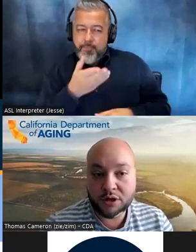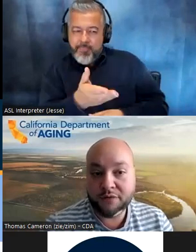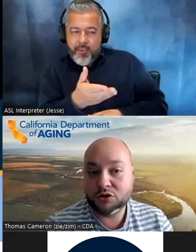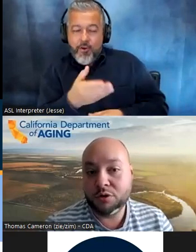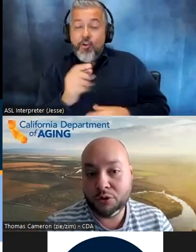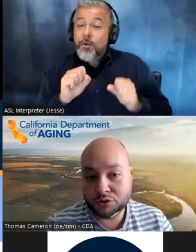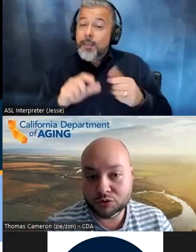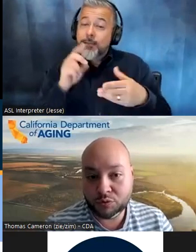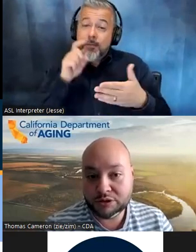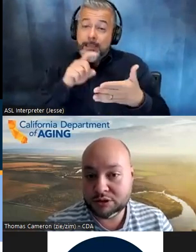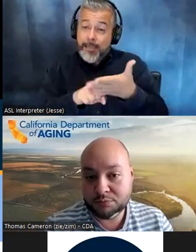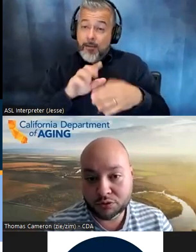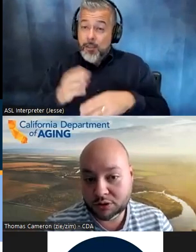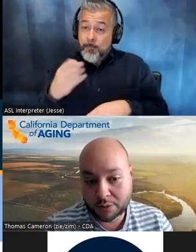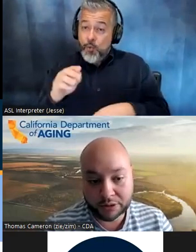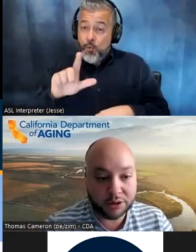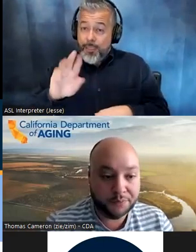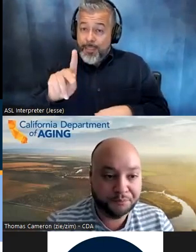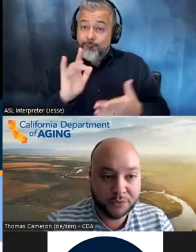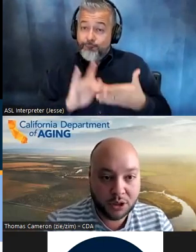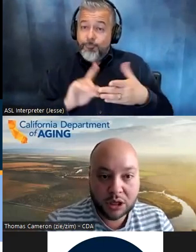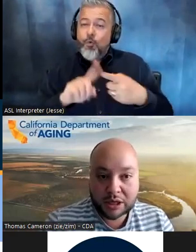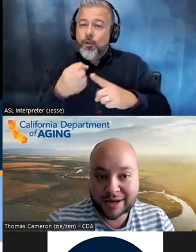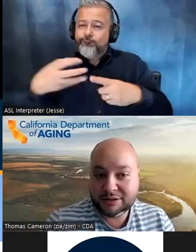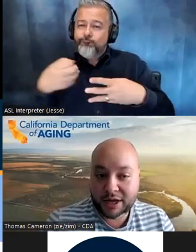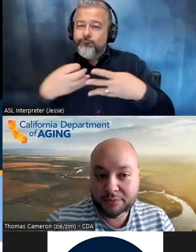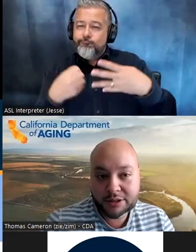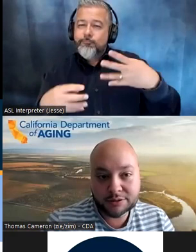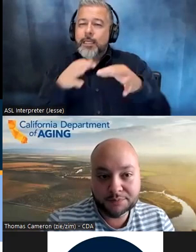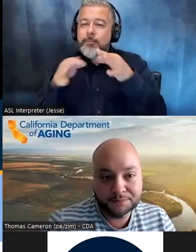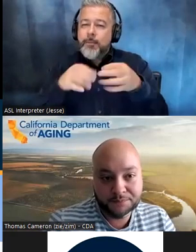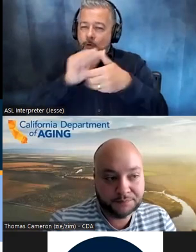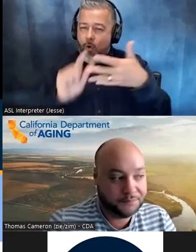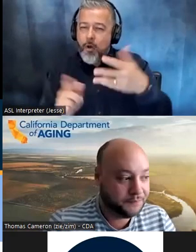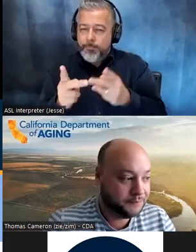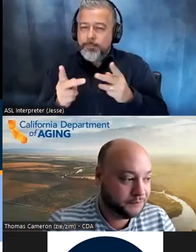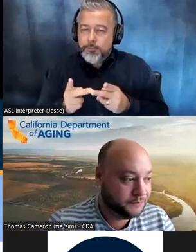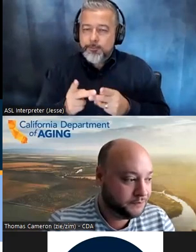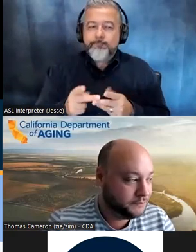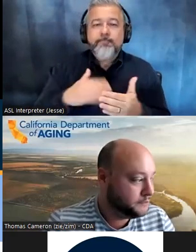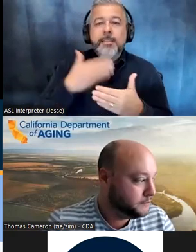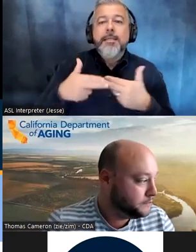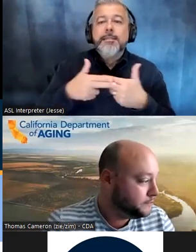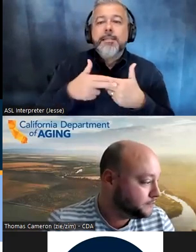through the individual proposals once this is posted publicly. Next slide, please.